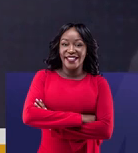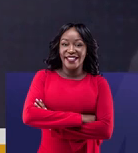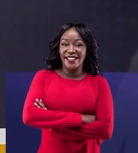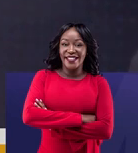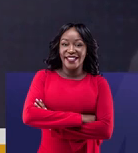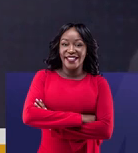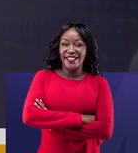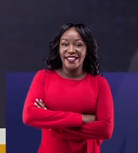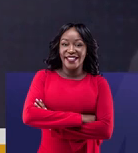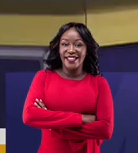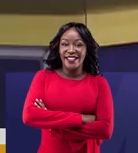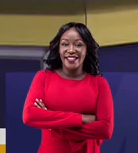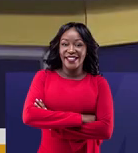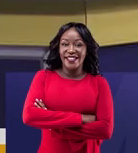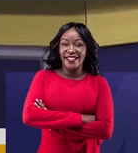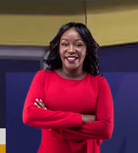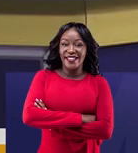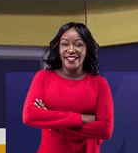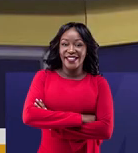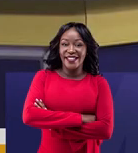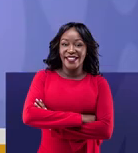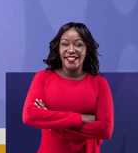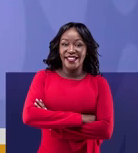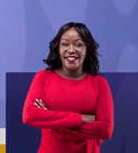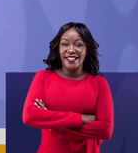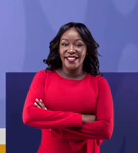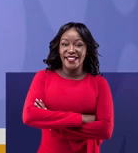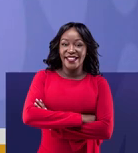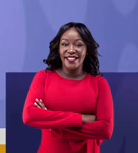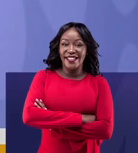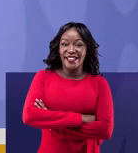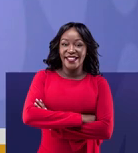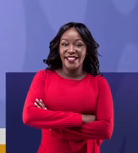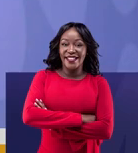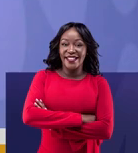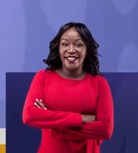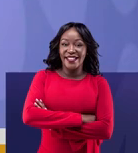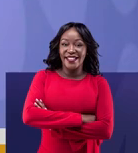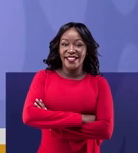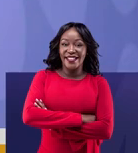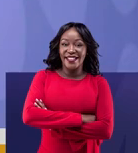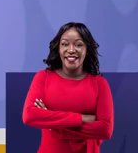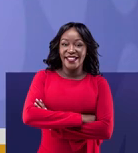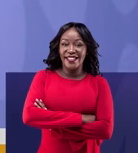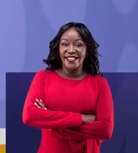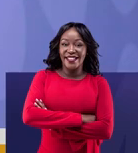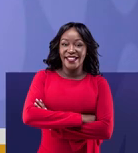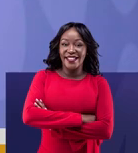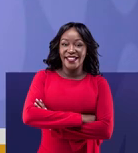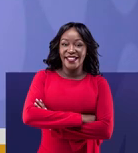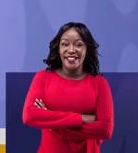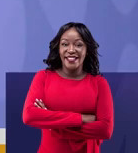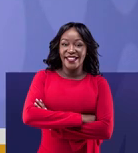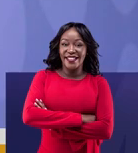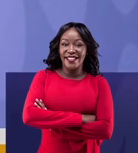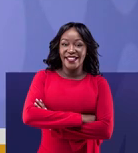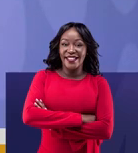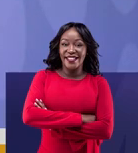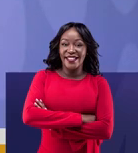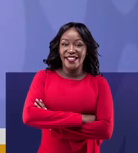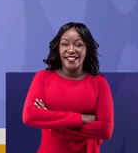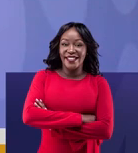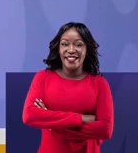right. Thank you very much. We've been chatting with William Benthall, General Manager, Glovo Kenya. Thank you so much for keeping us